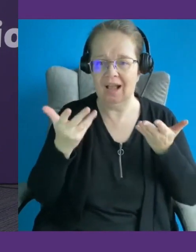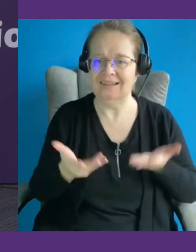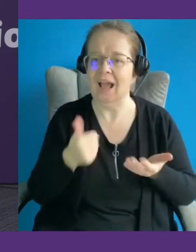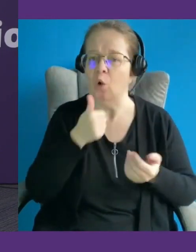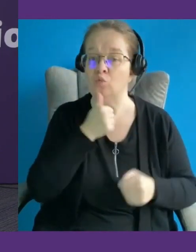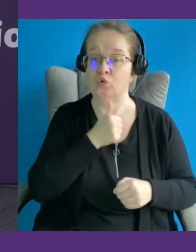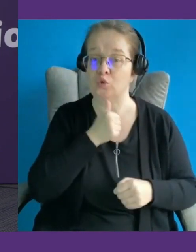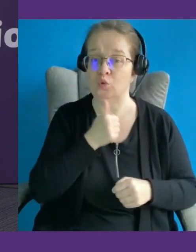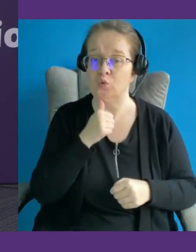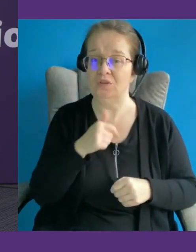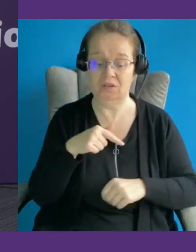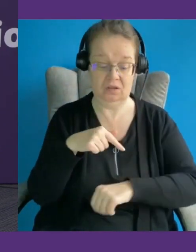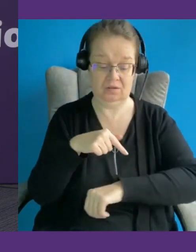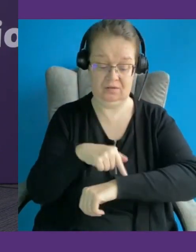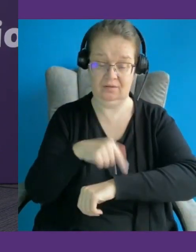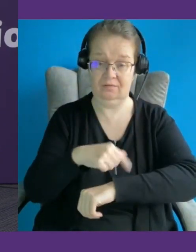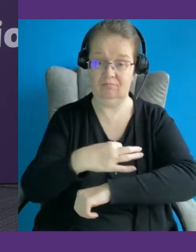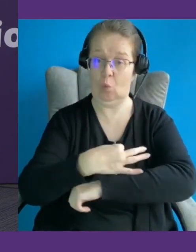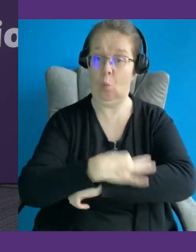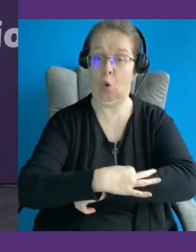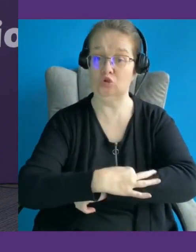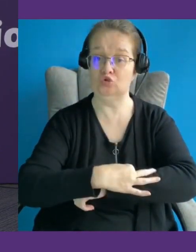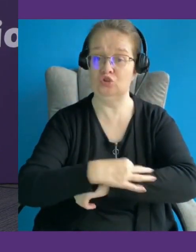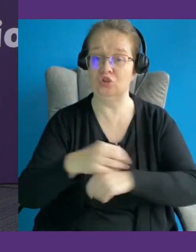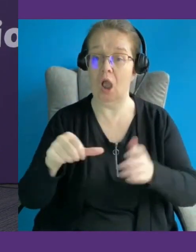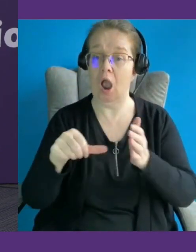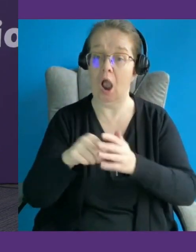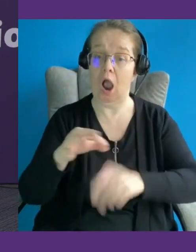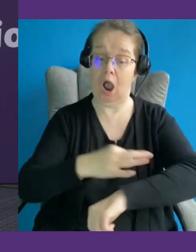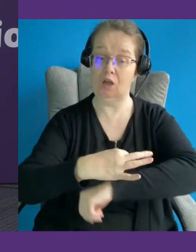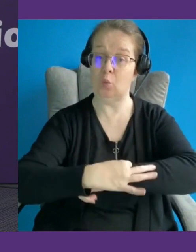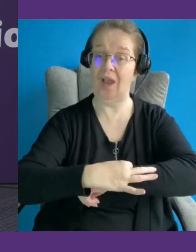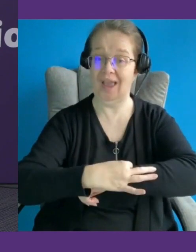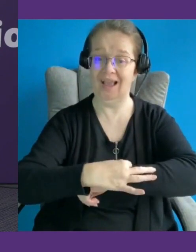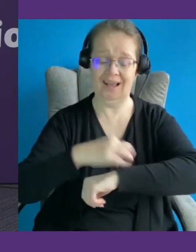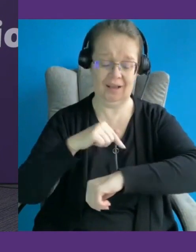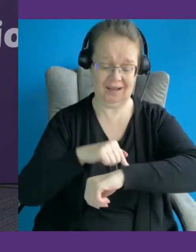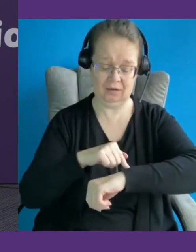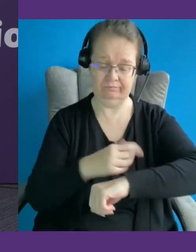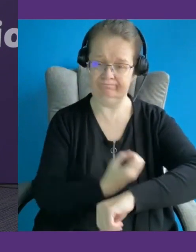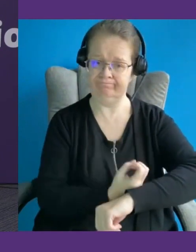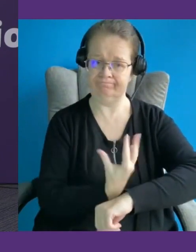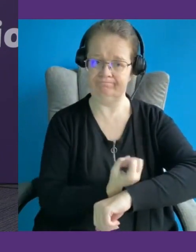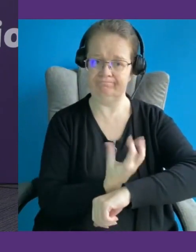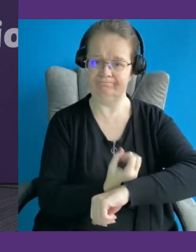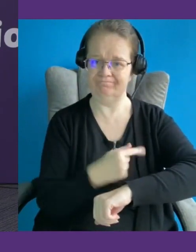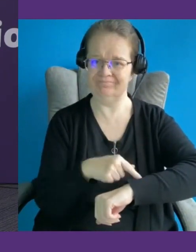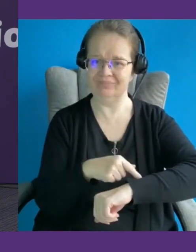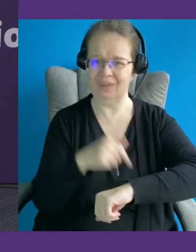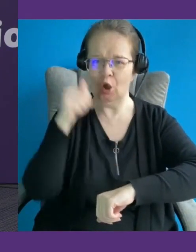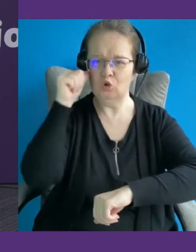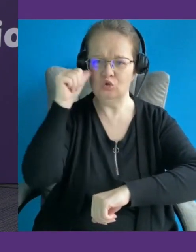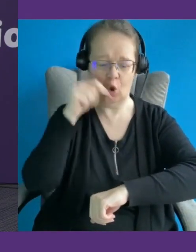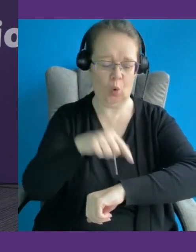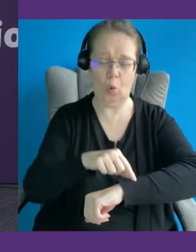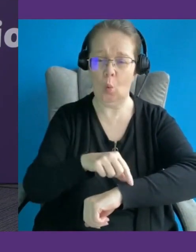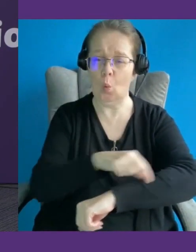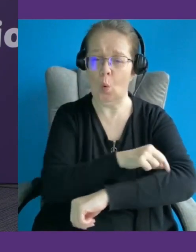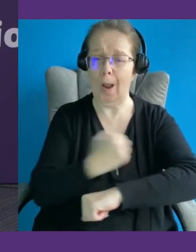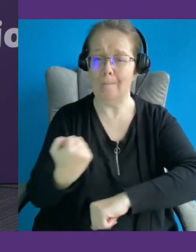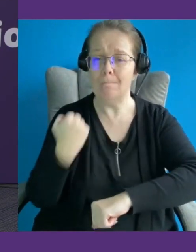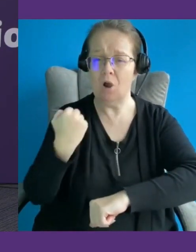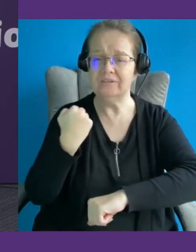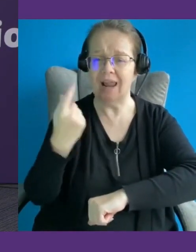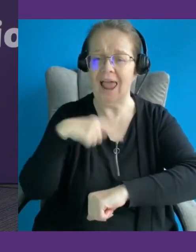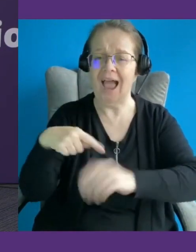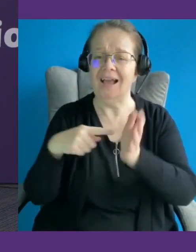the hardware of the Apple Watch to be able to understand your muscle and tendon movements. So if you are someone who